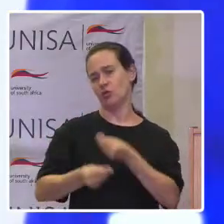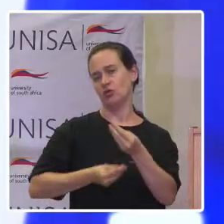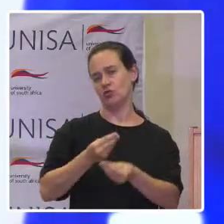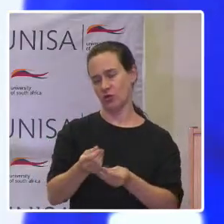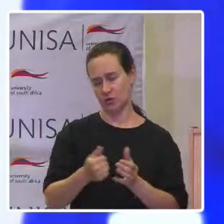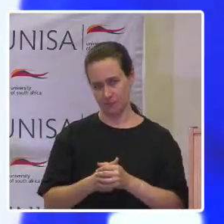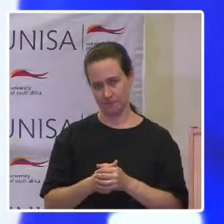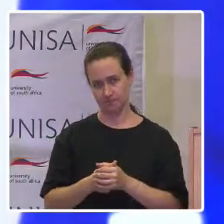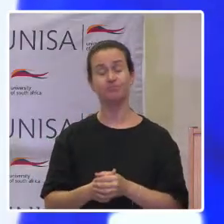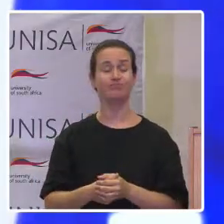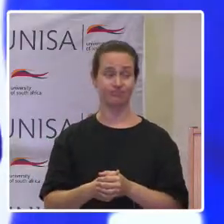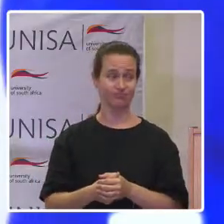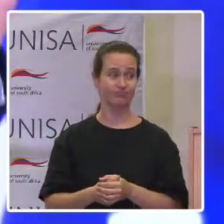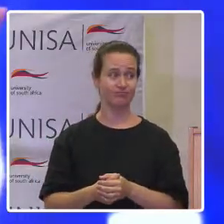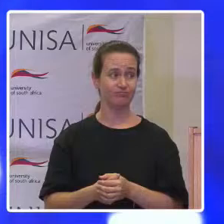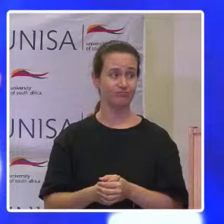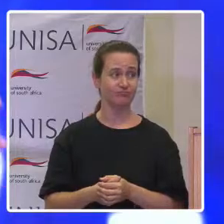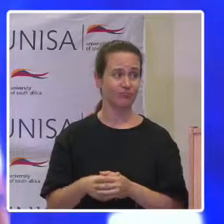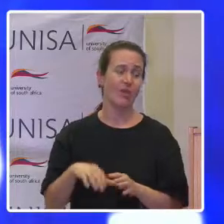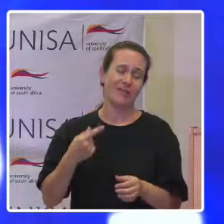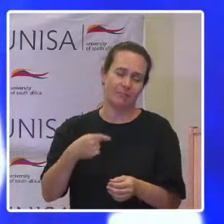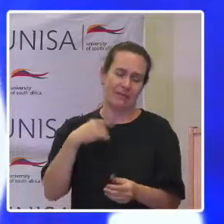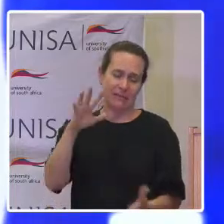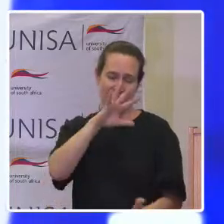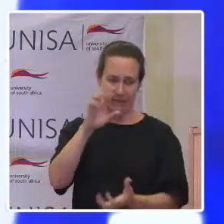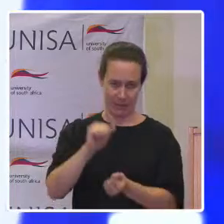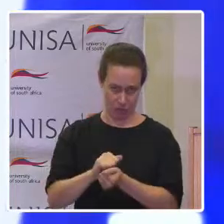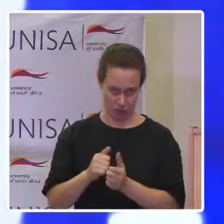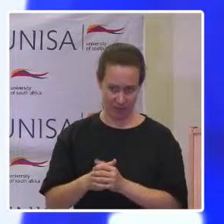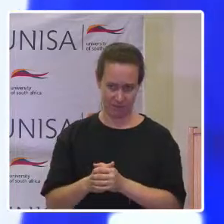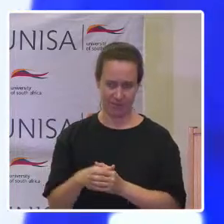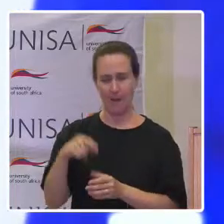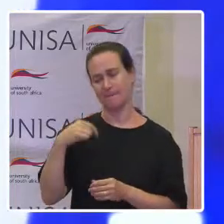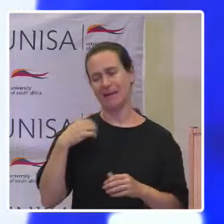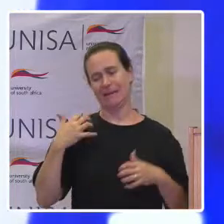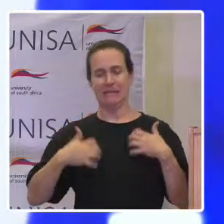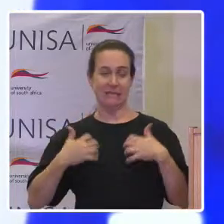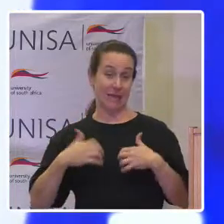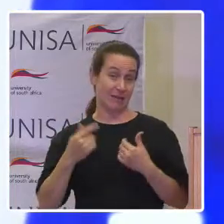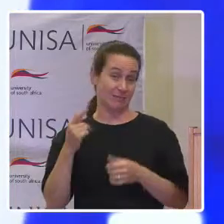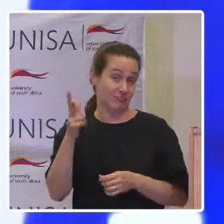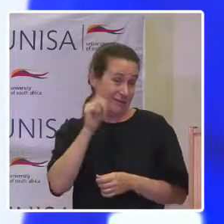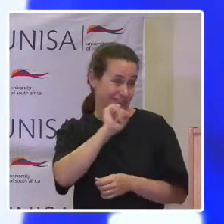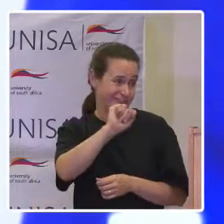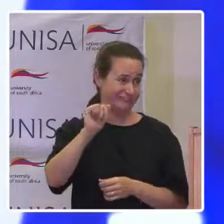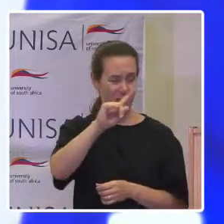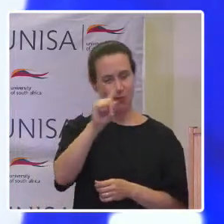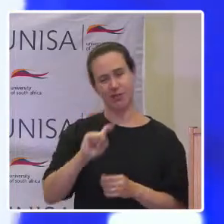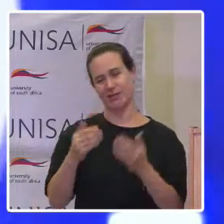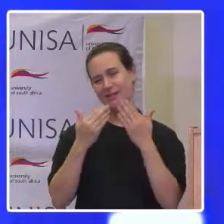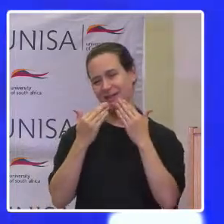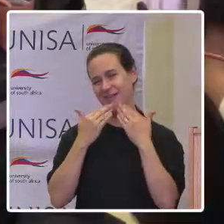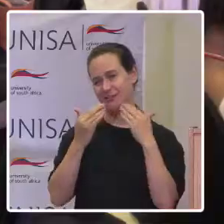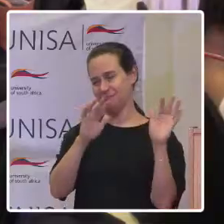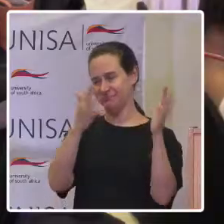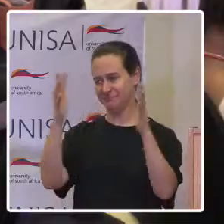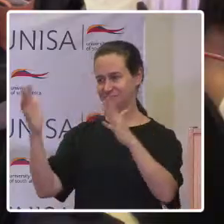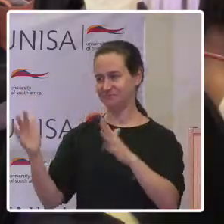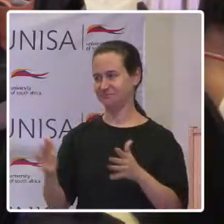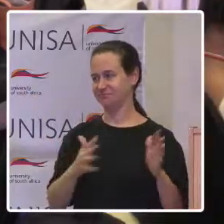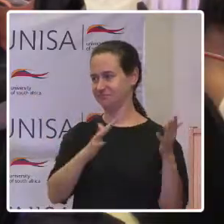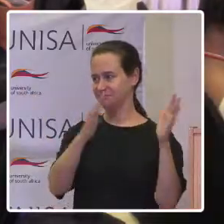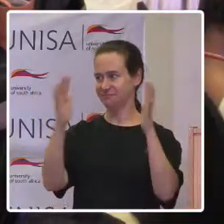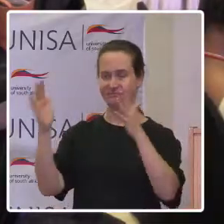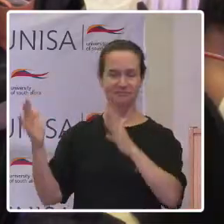me, that's pretty much the summary, and I look forward to your questions. Thank you.